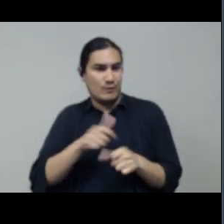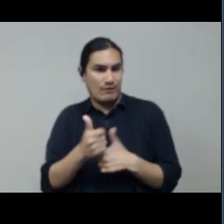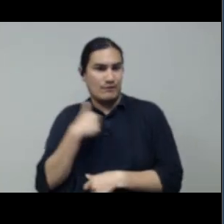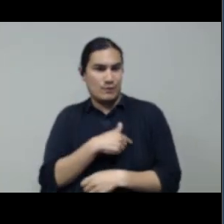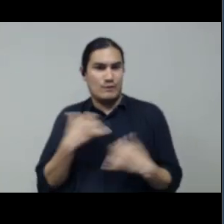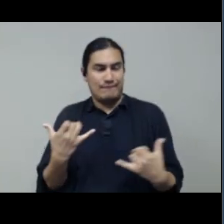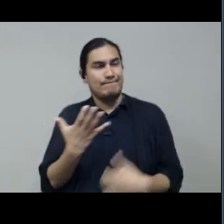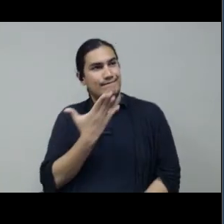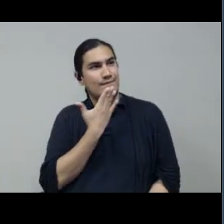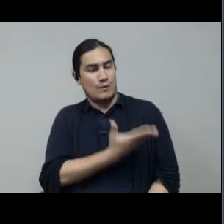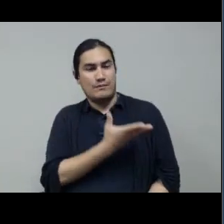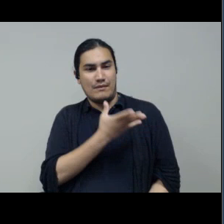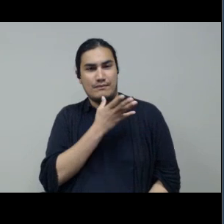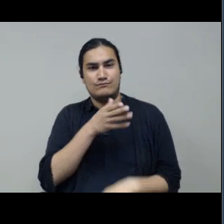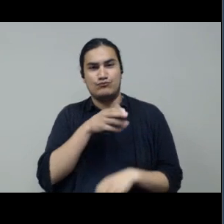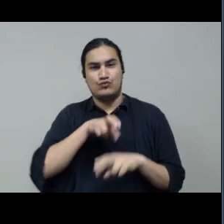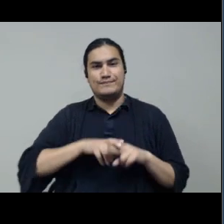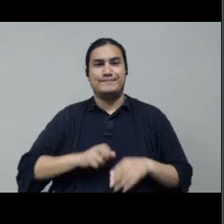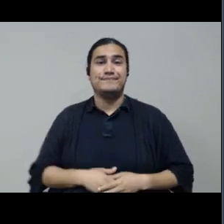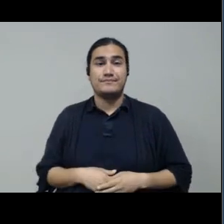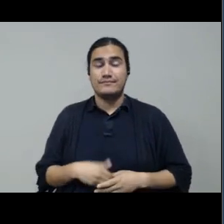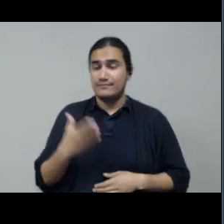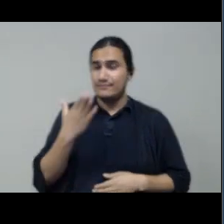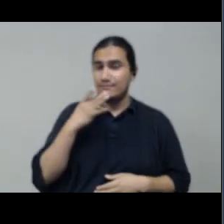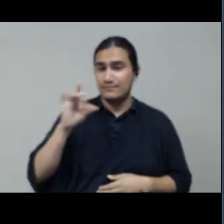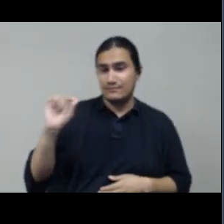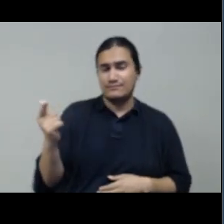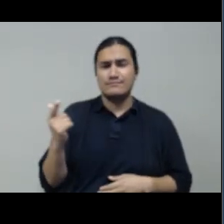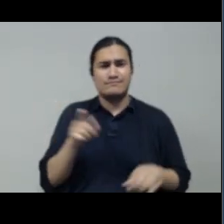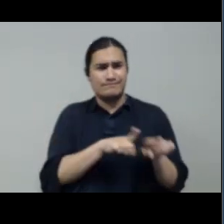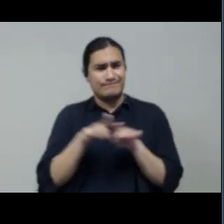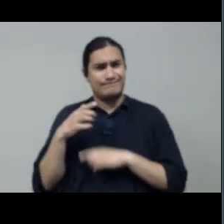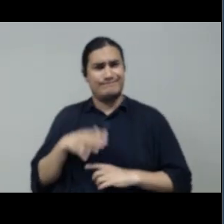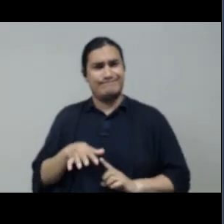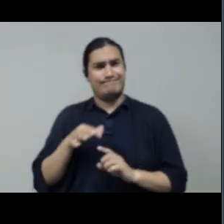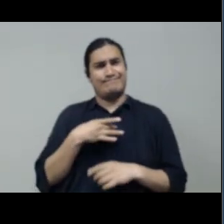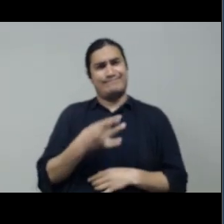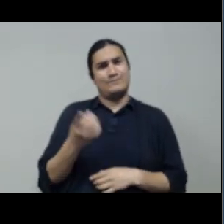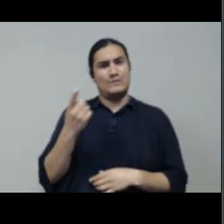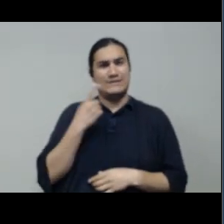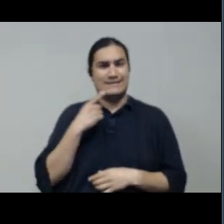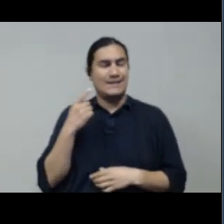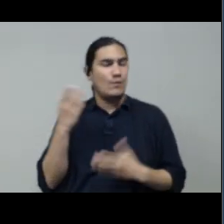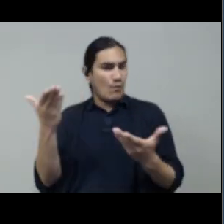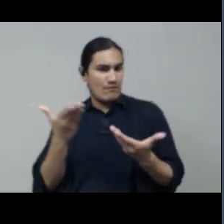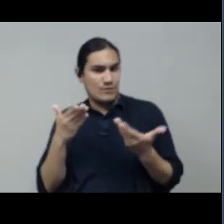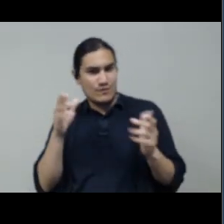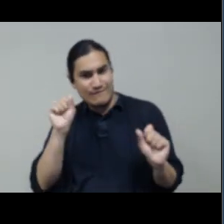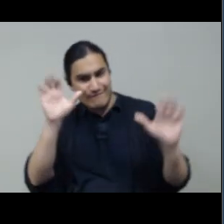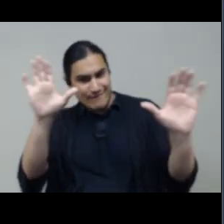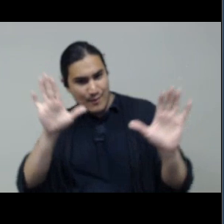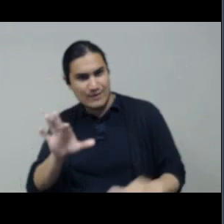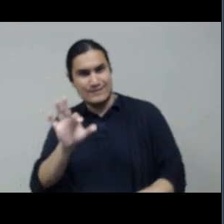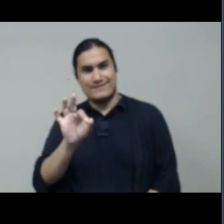Chair. Thank you, Doug. And I especially like that you said, welcome to fabulous Fresno. I appreciate